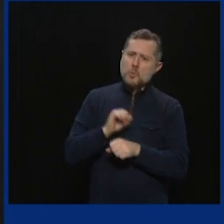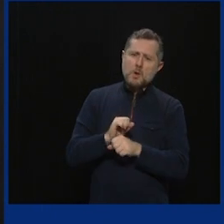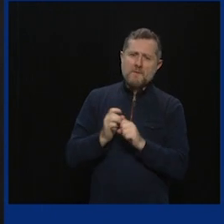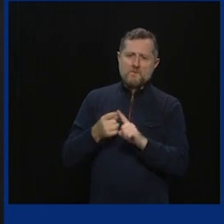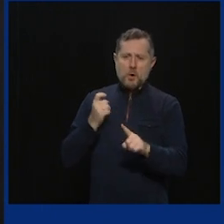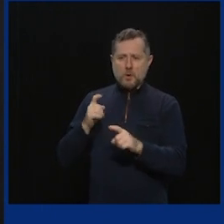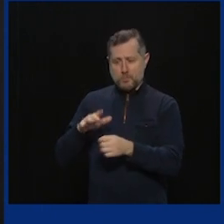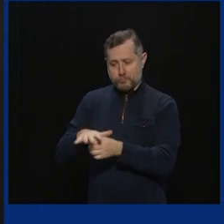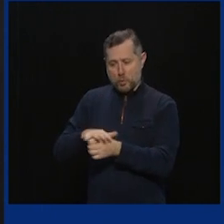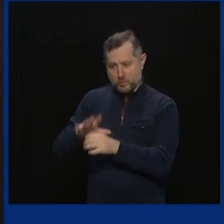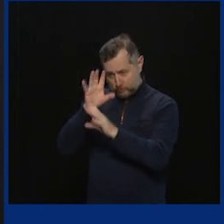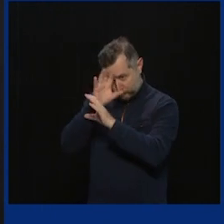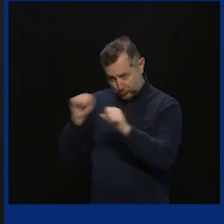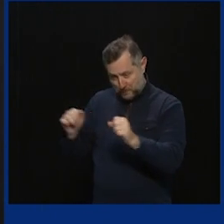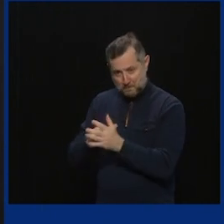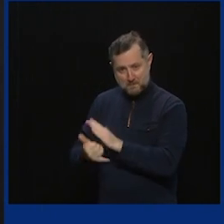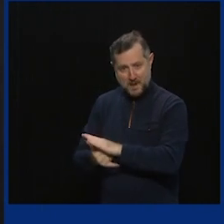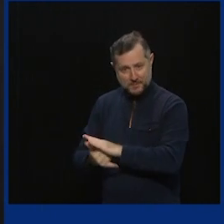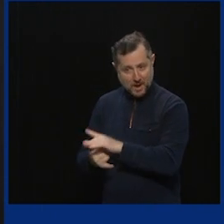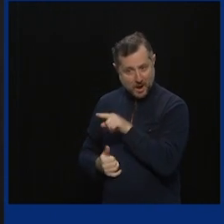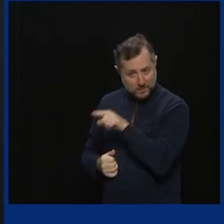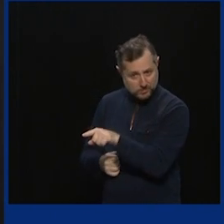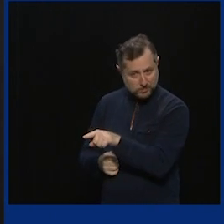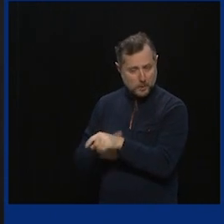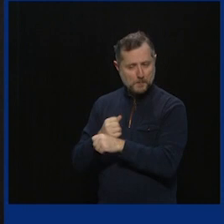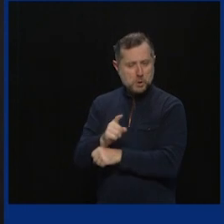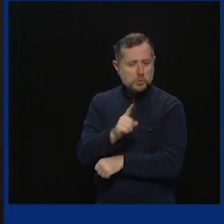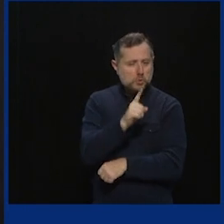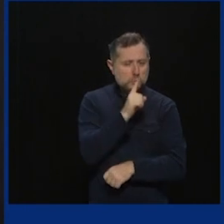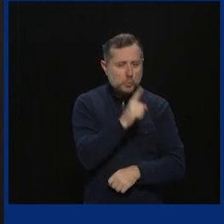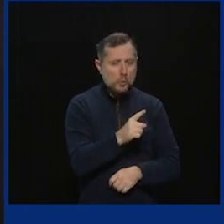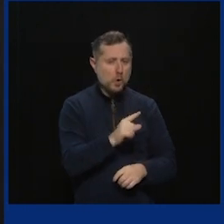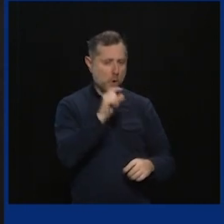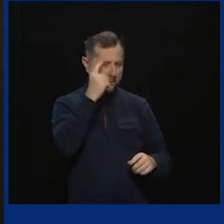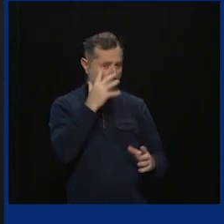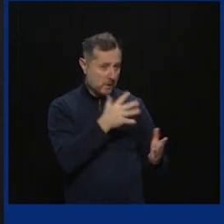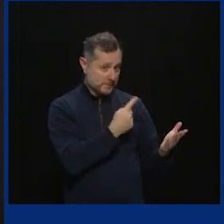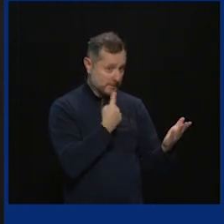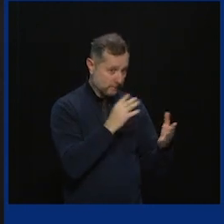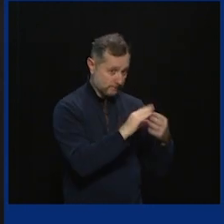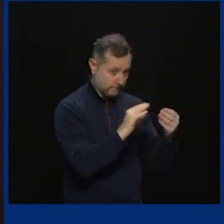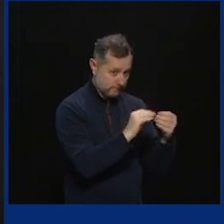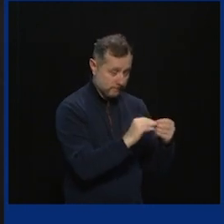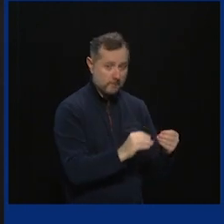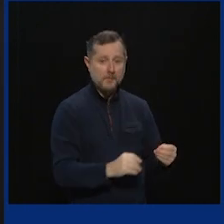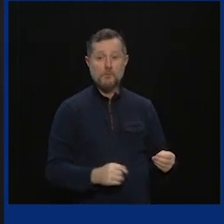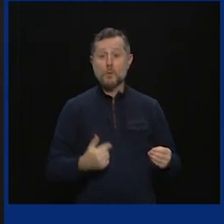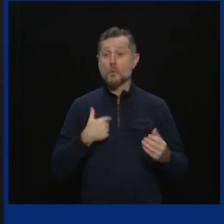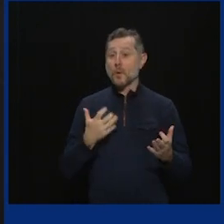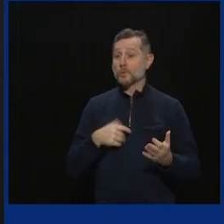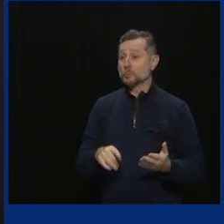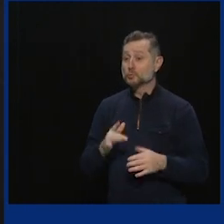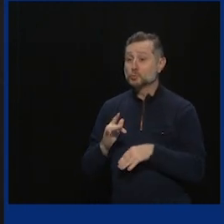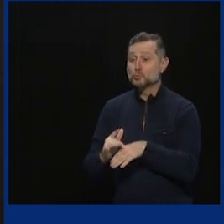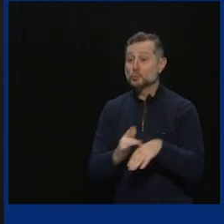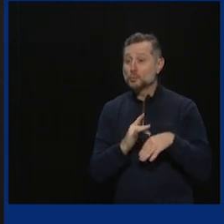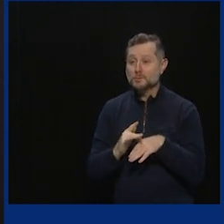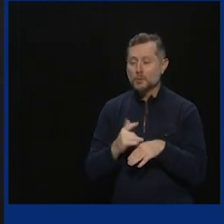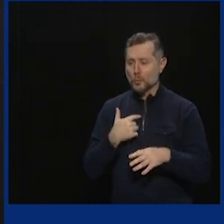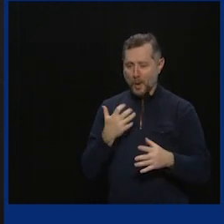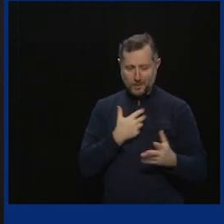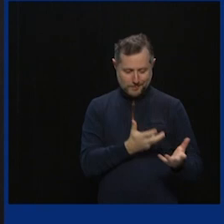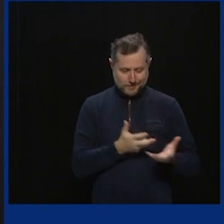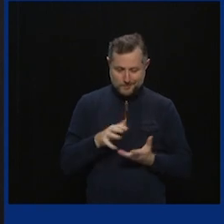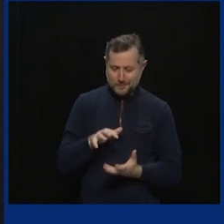to ensure that, as the governor said, we are taking the resources that we put in place through the state